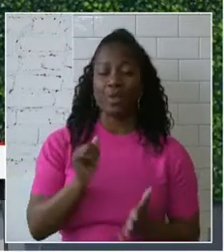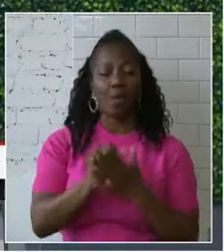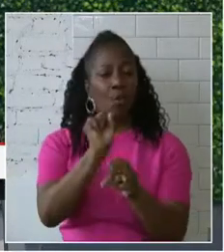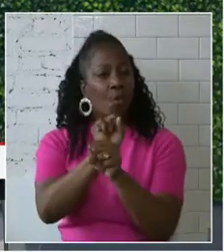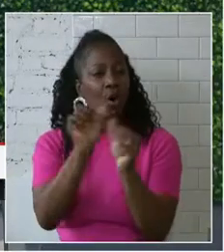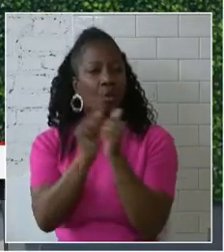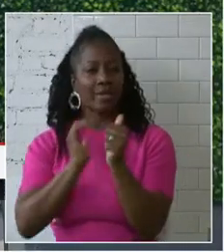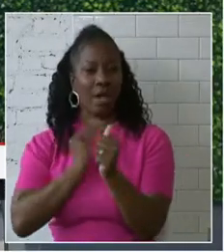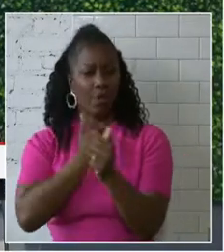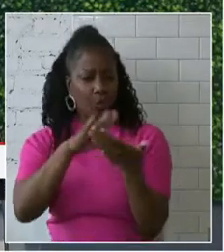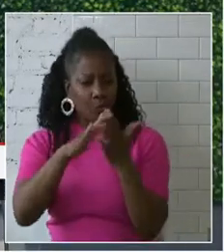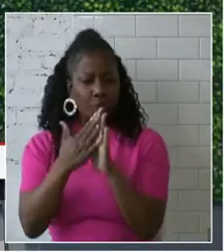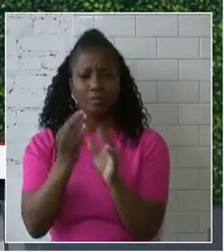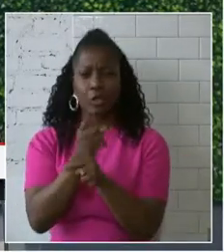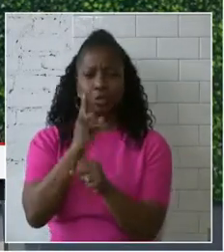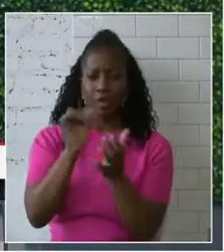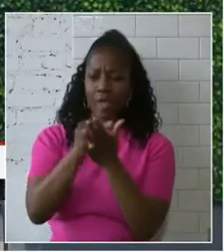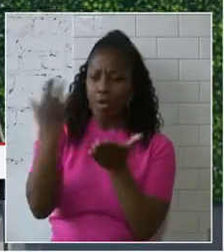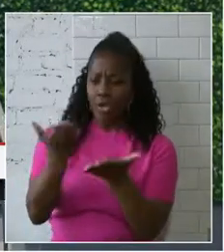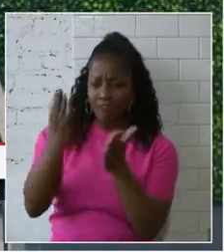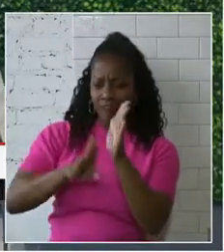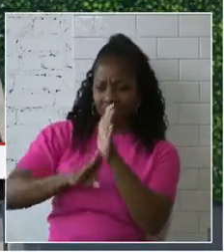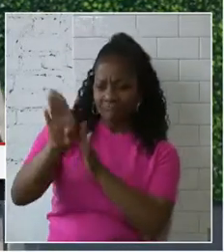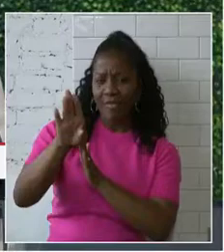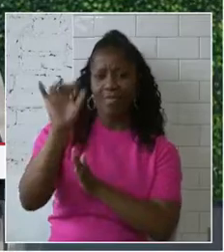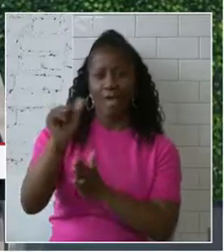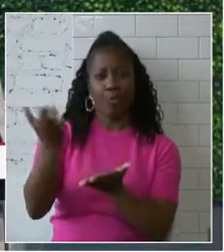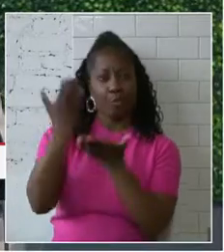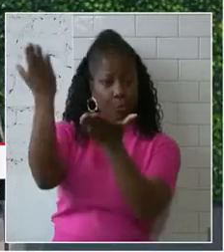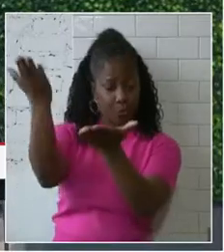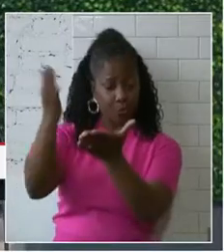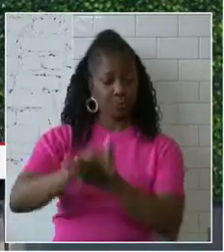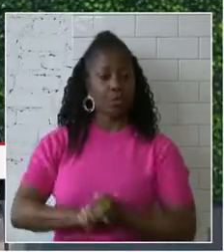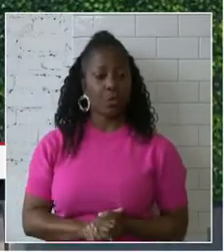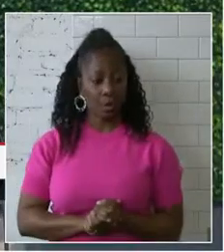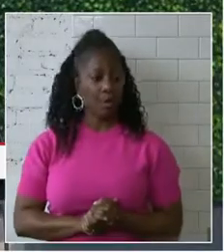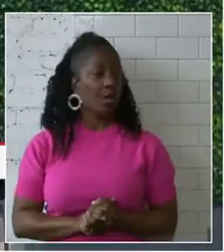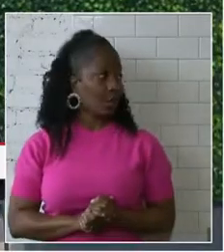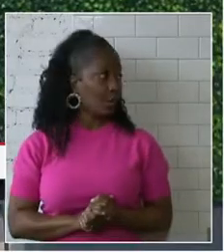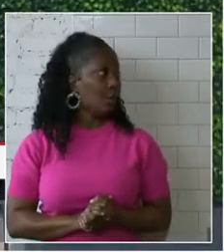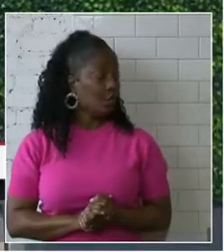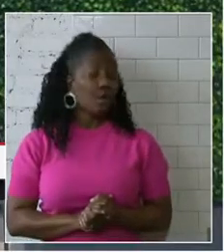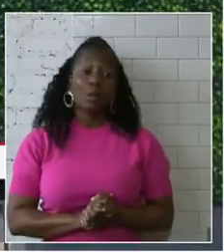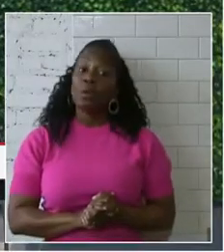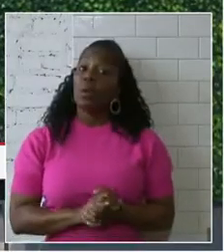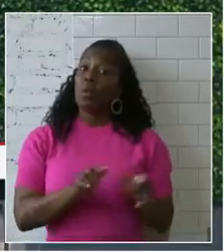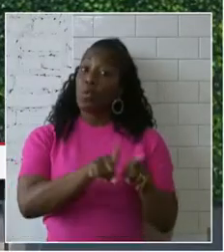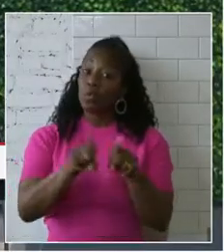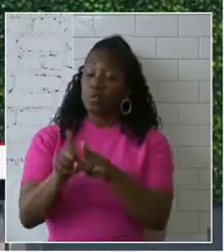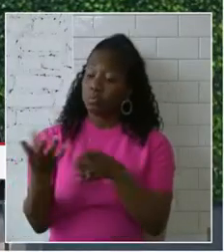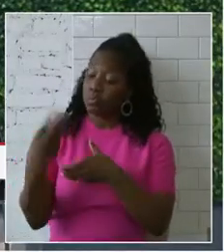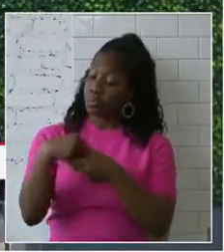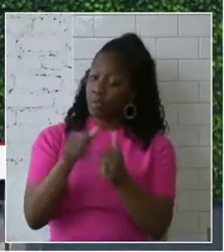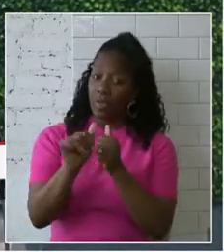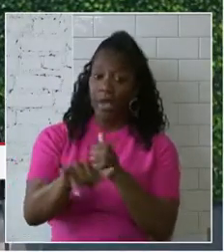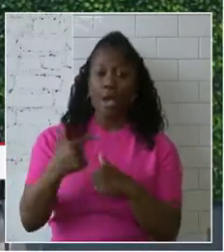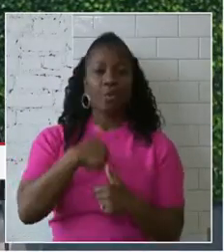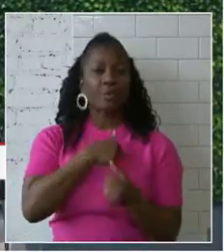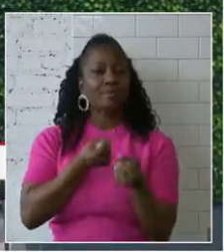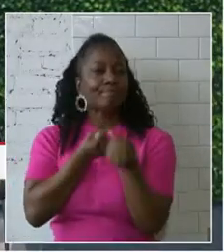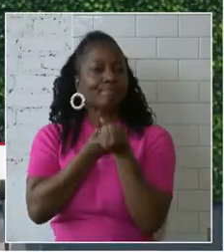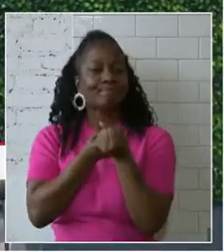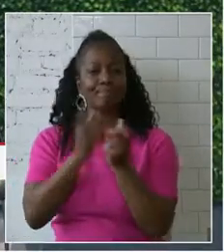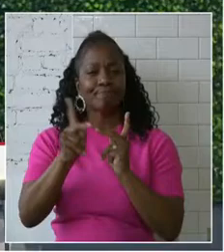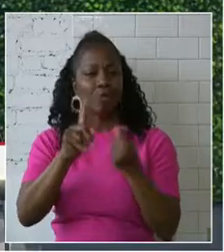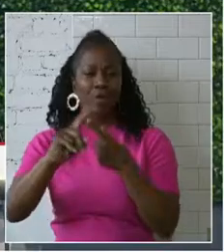community to come up with that proposal. And as part of that, we're supporting people